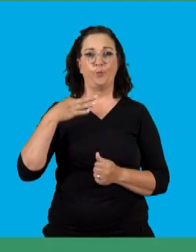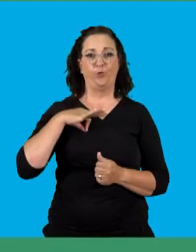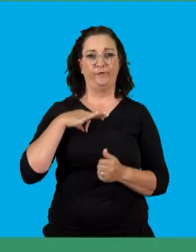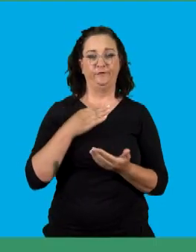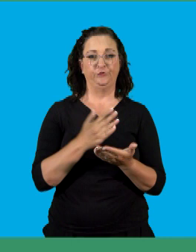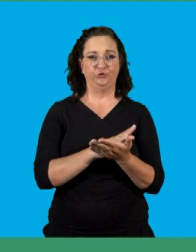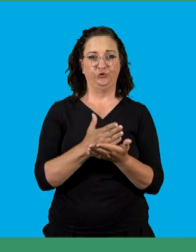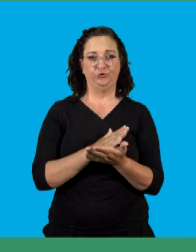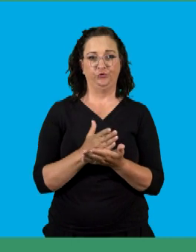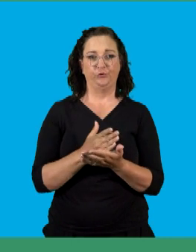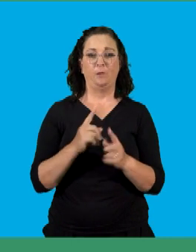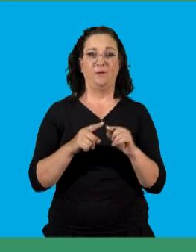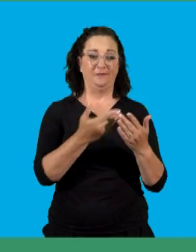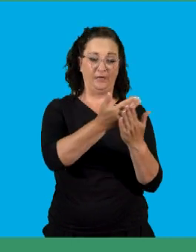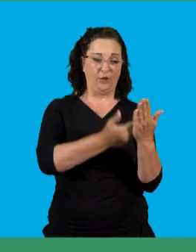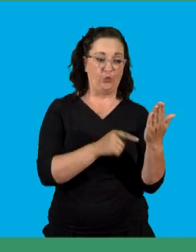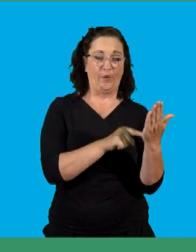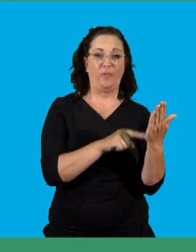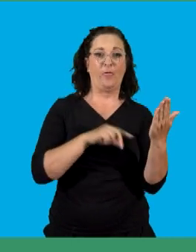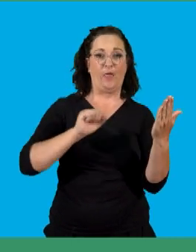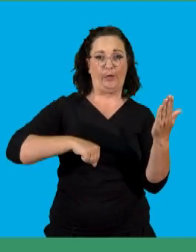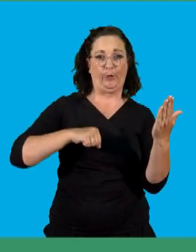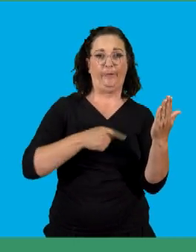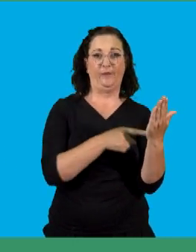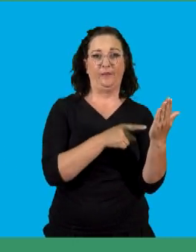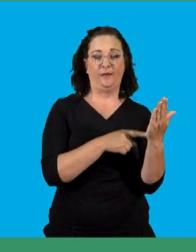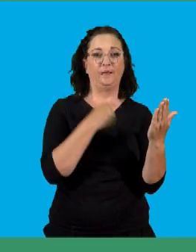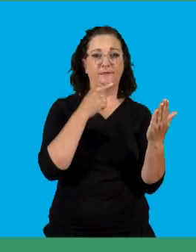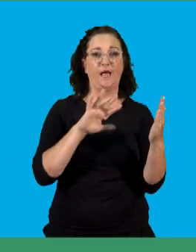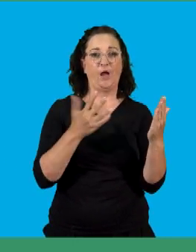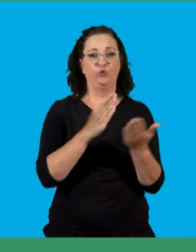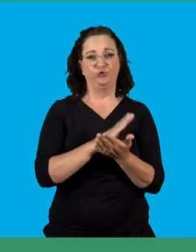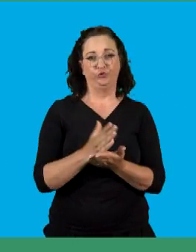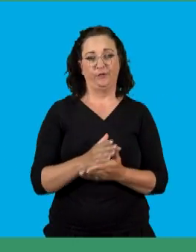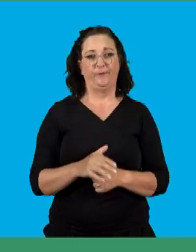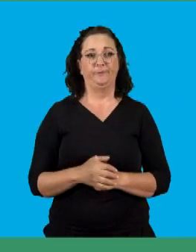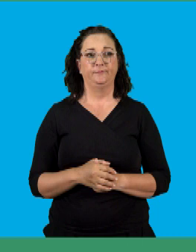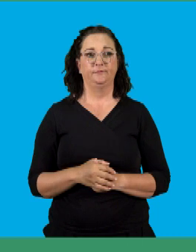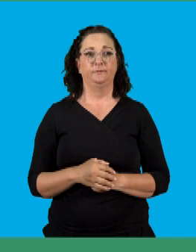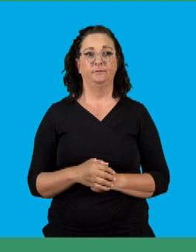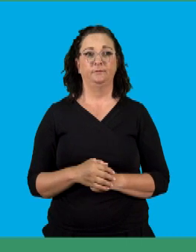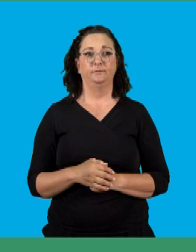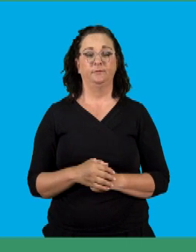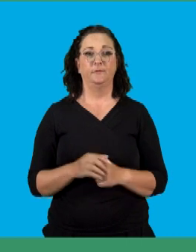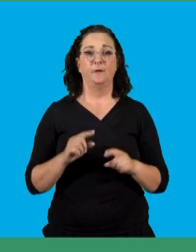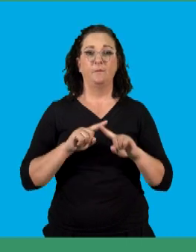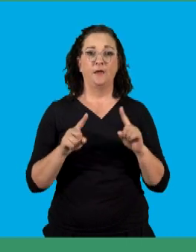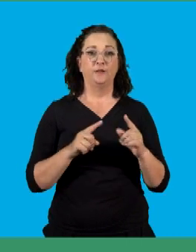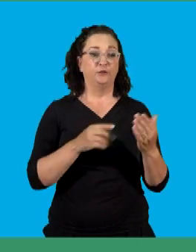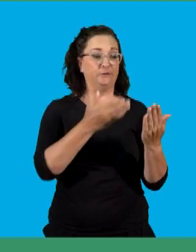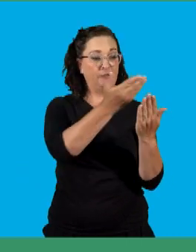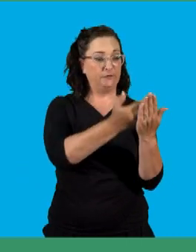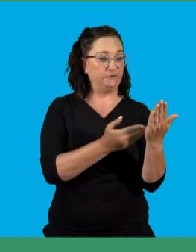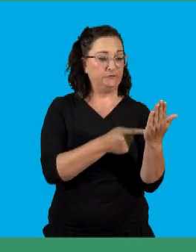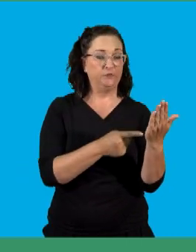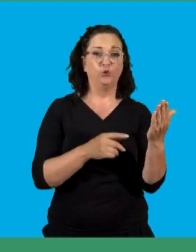Profit is shared according to the partnership agreement. Then another characteristic is that the profit is shared according to what we have